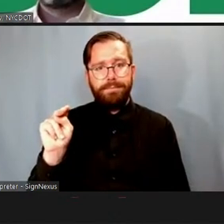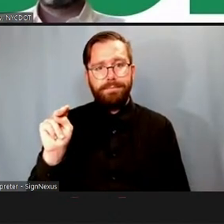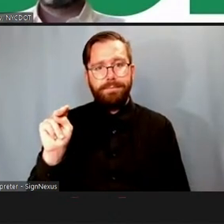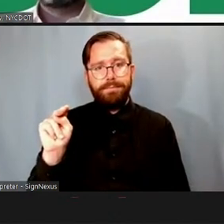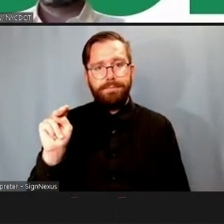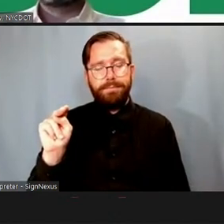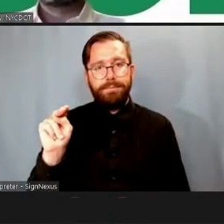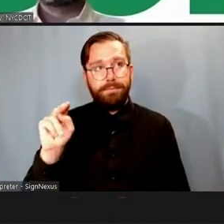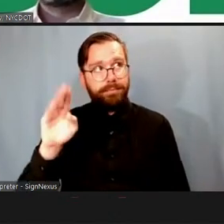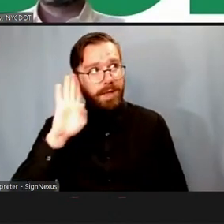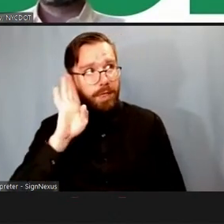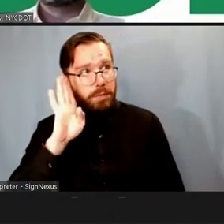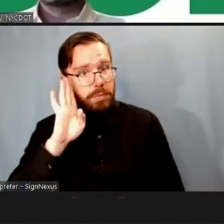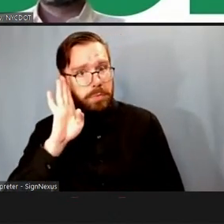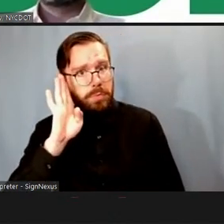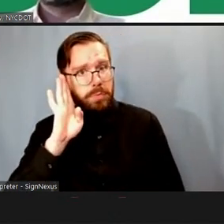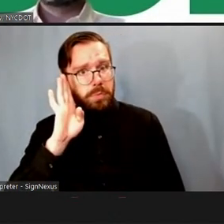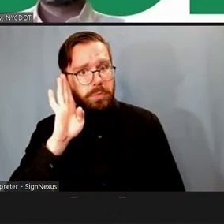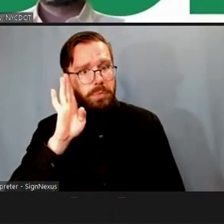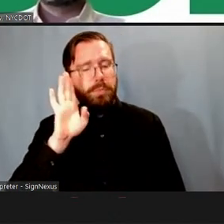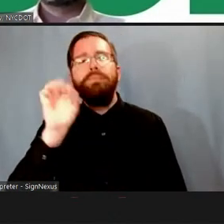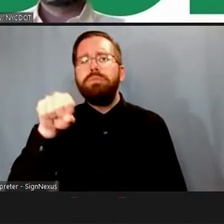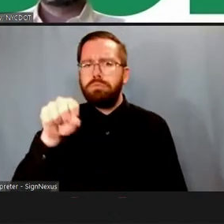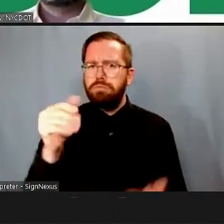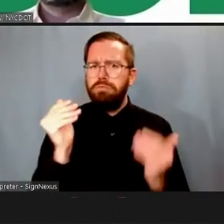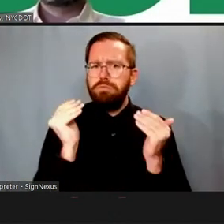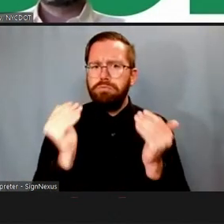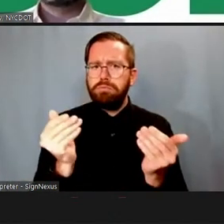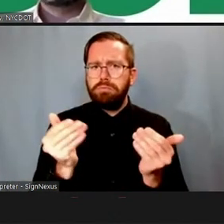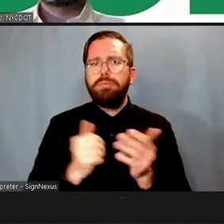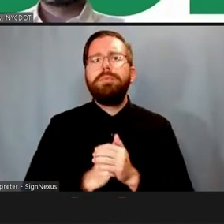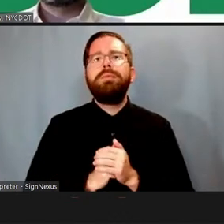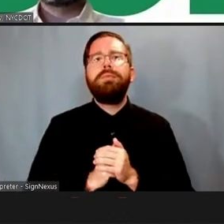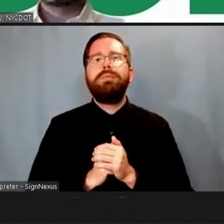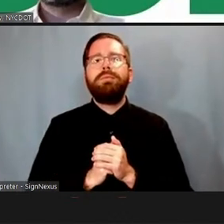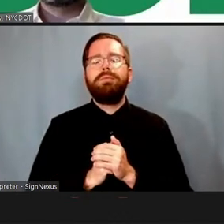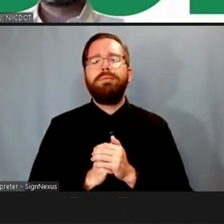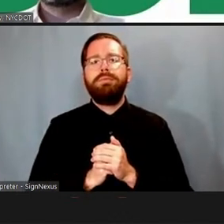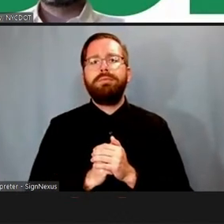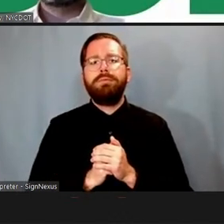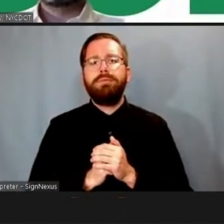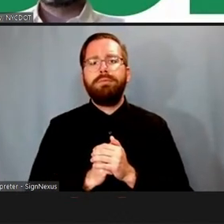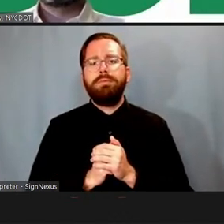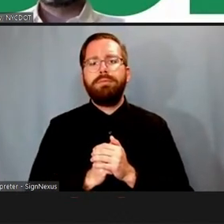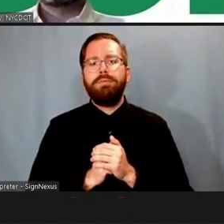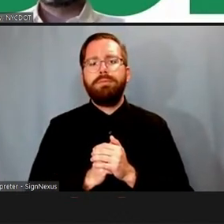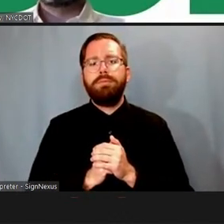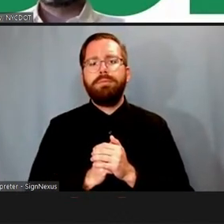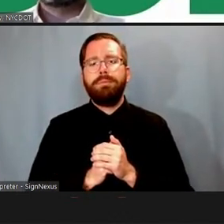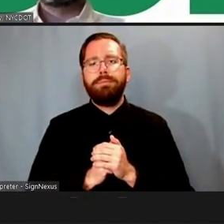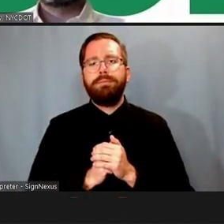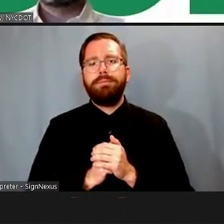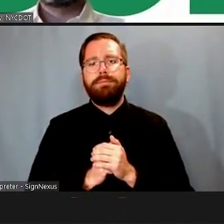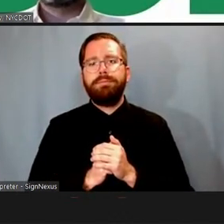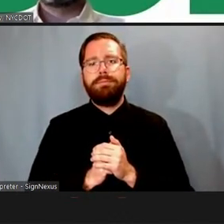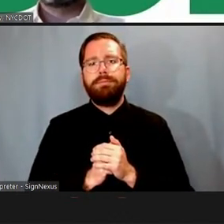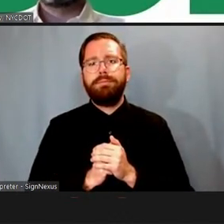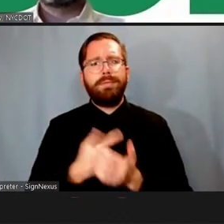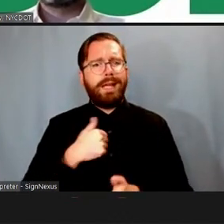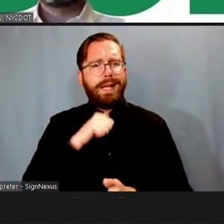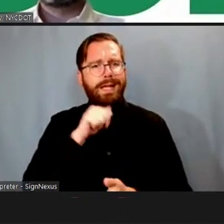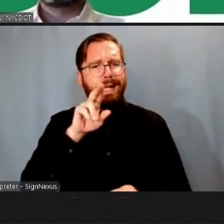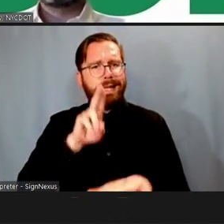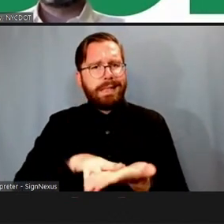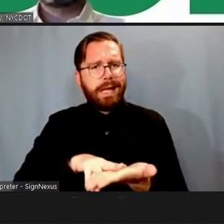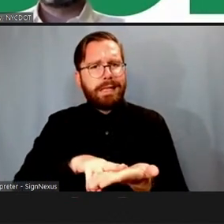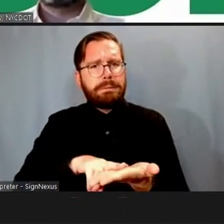hello yes please proceed we can hear i didn't sign up to speak they just told me